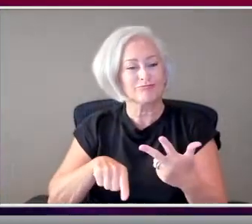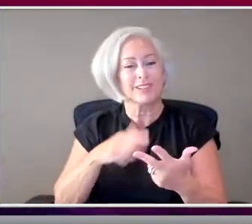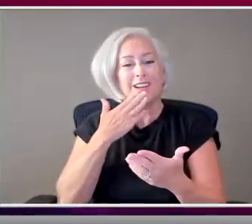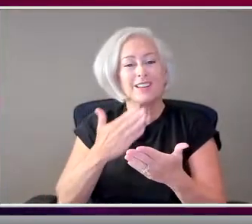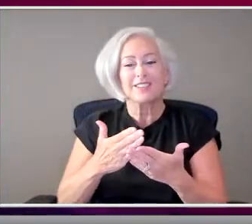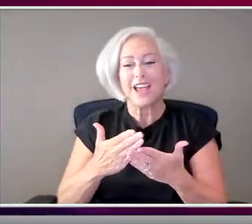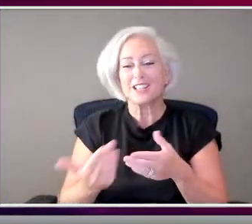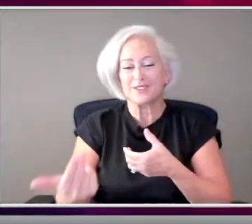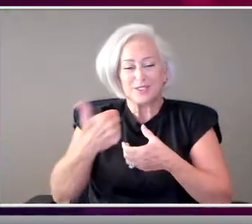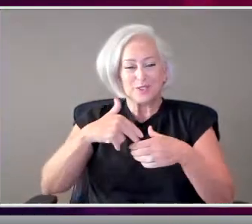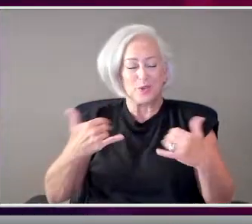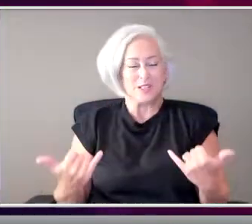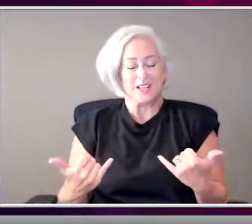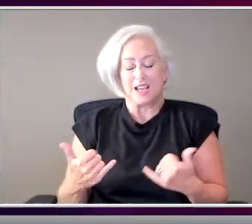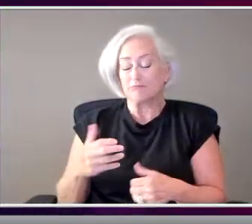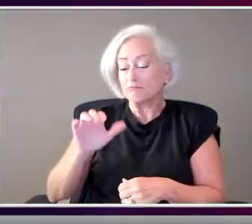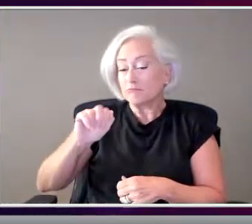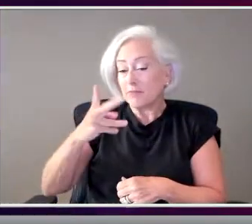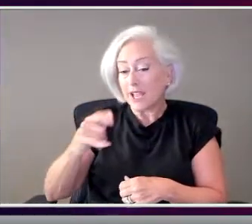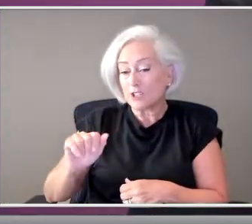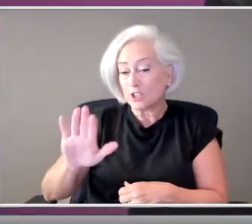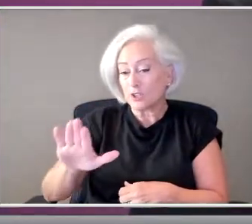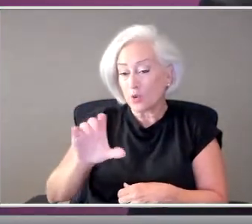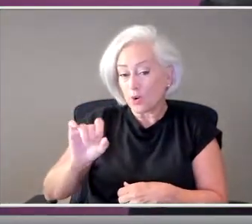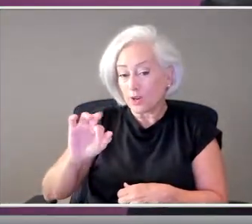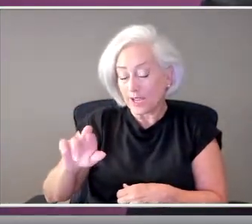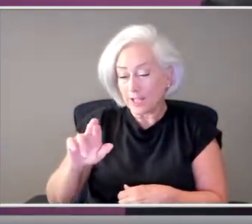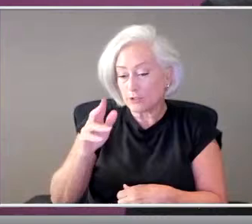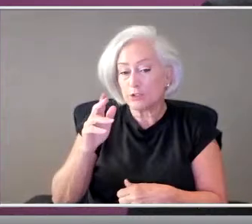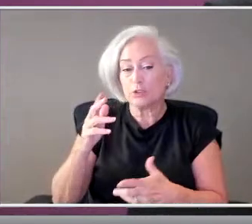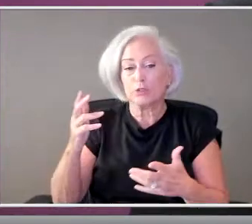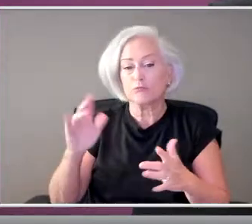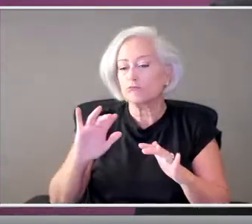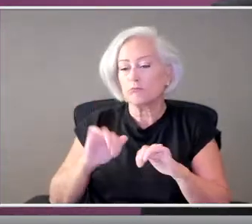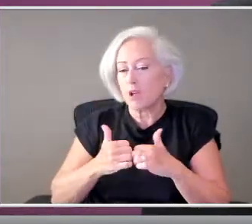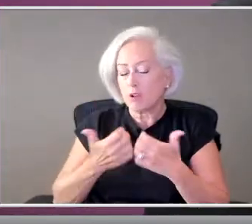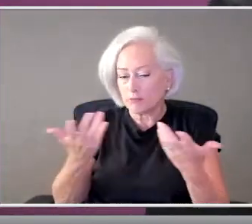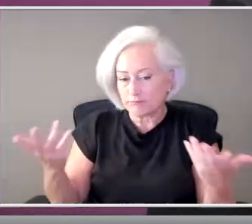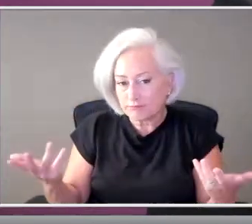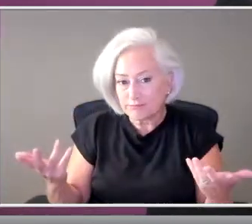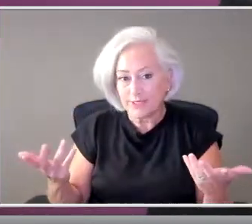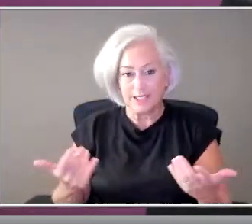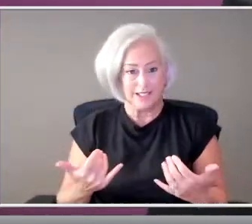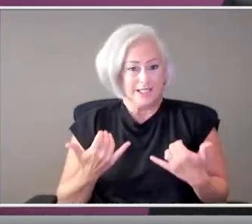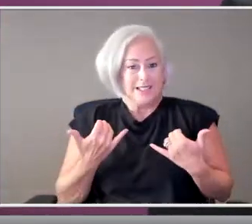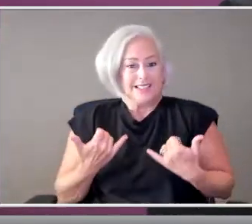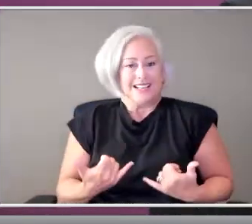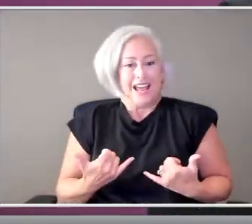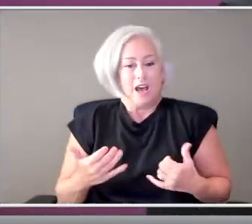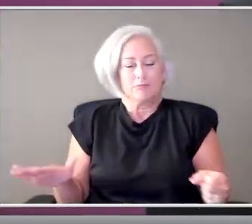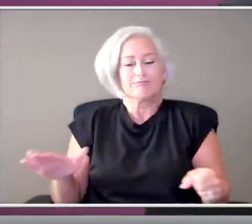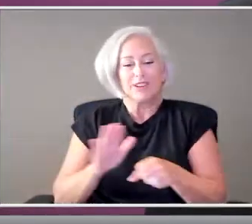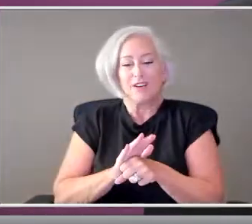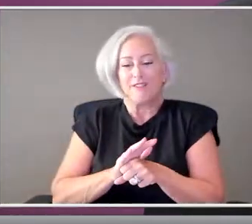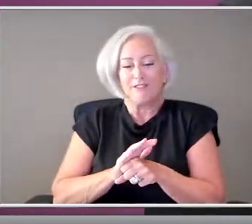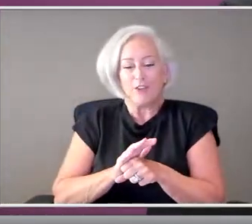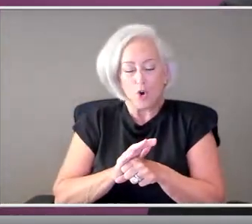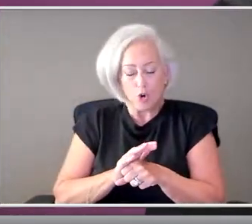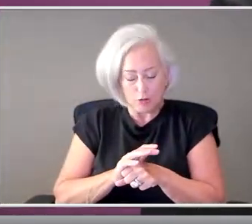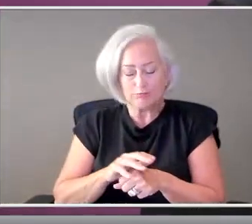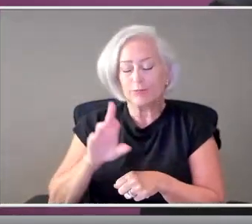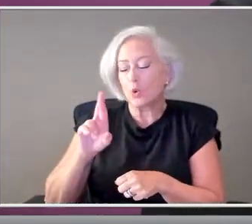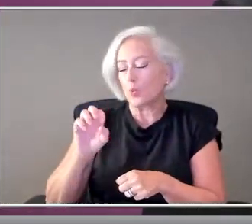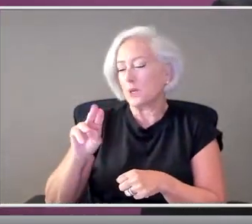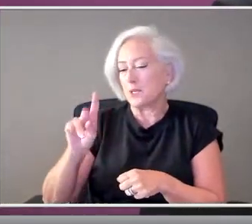the status of your cancer today? So today I am in full remission and everything looks good.